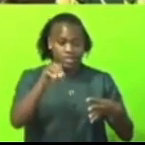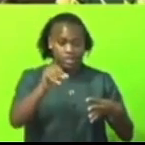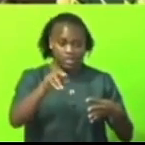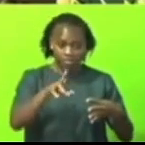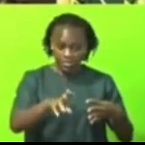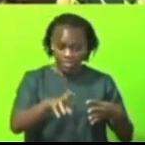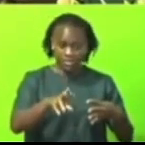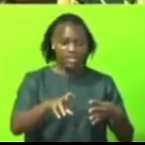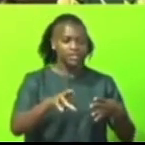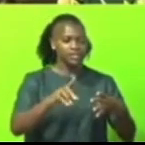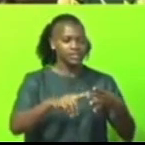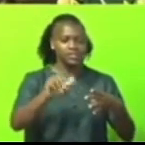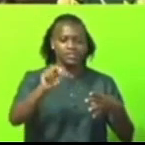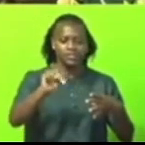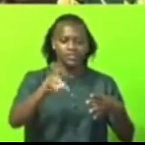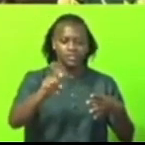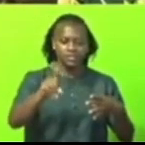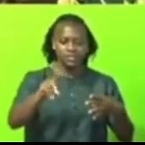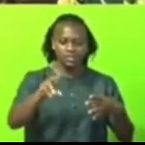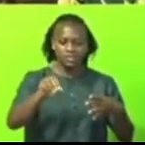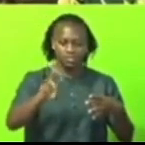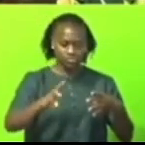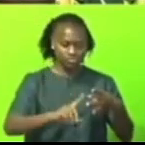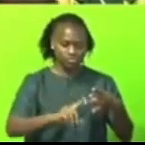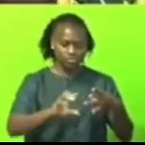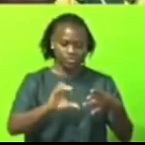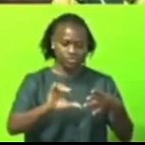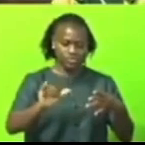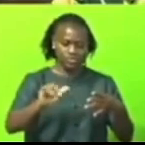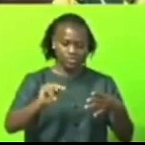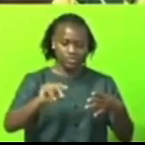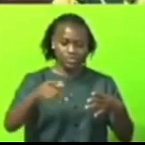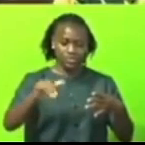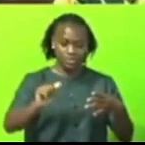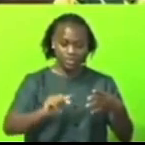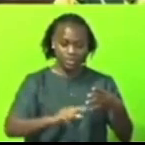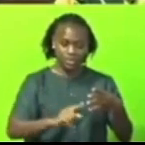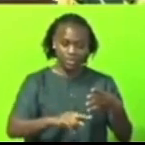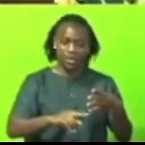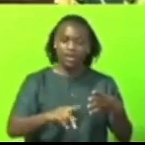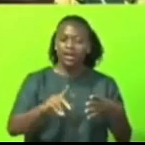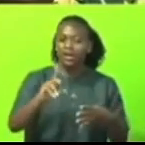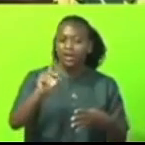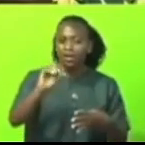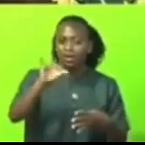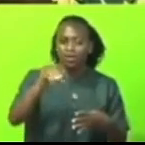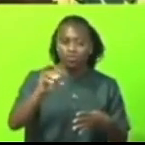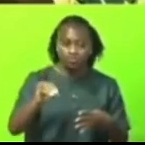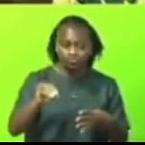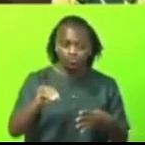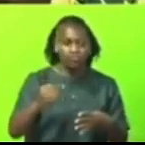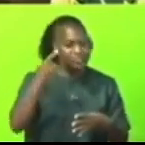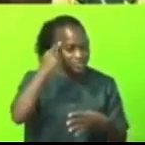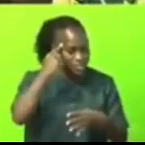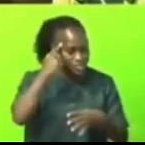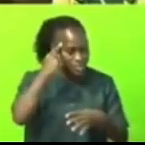Andrew am honorable cyia mamle Morrison and honorable K Sante are deemed to have vacated